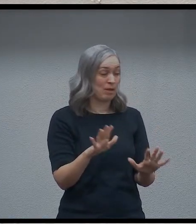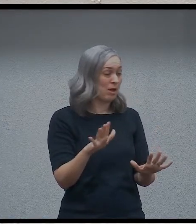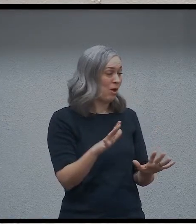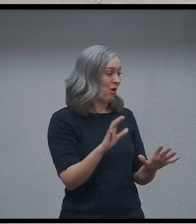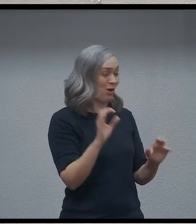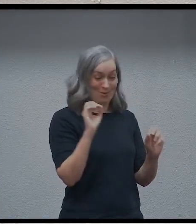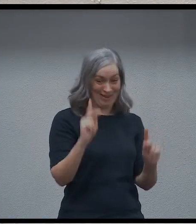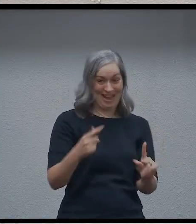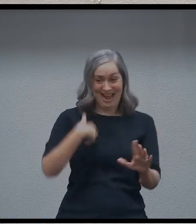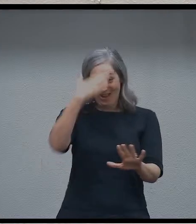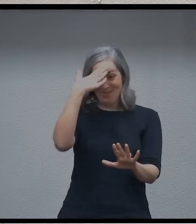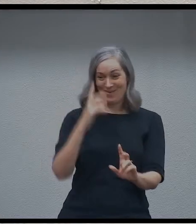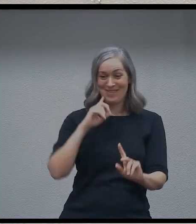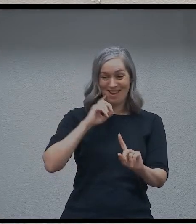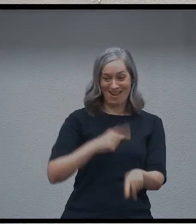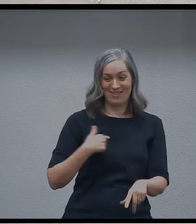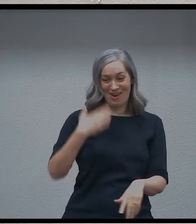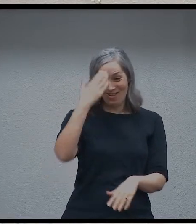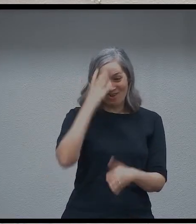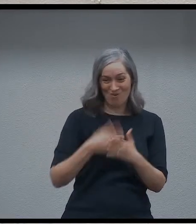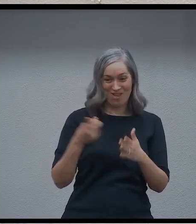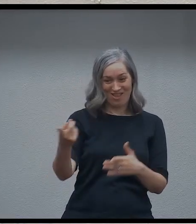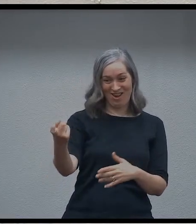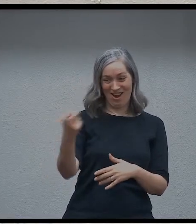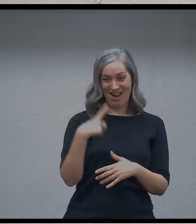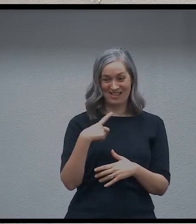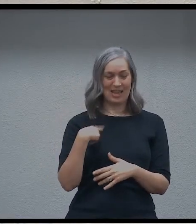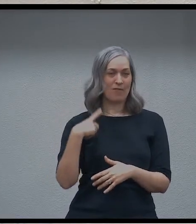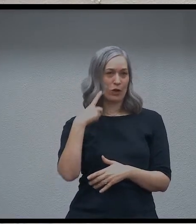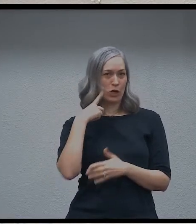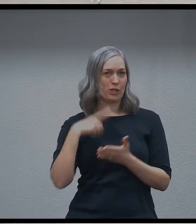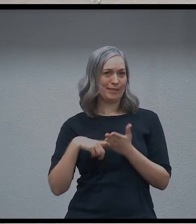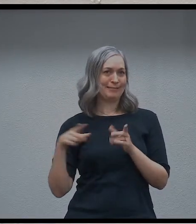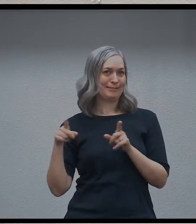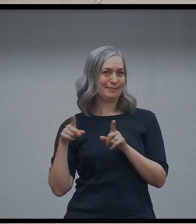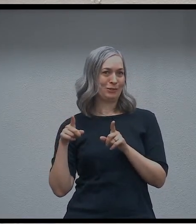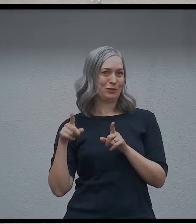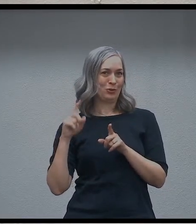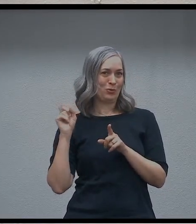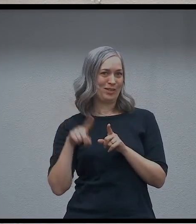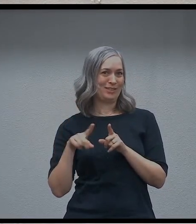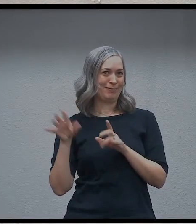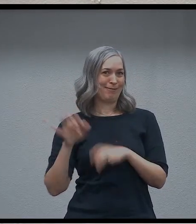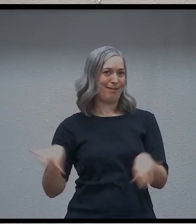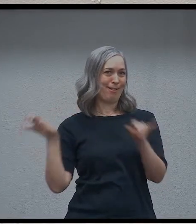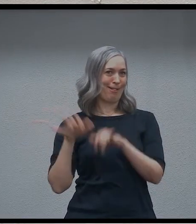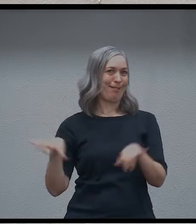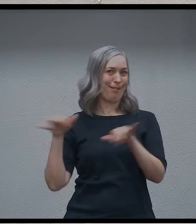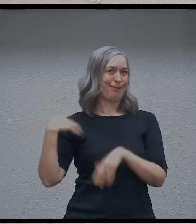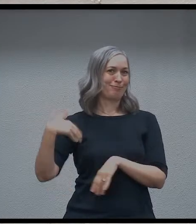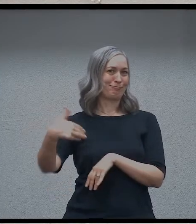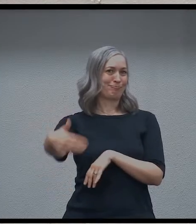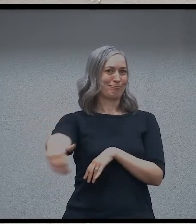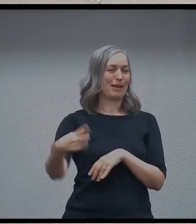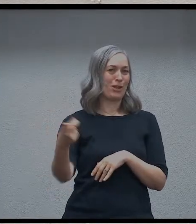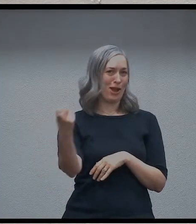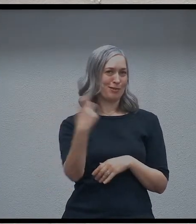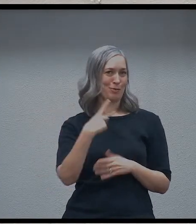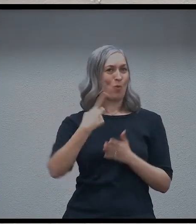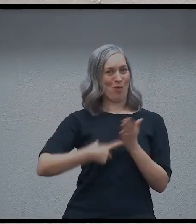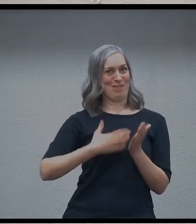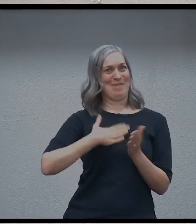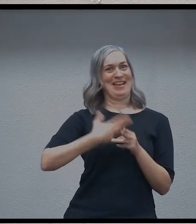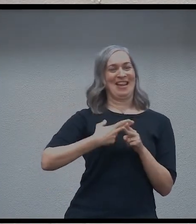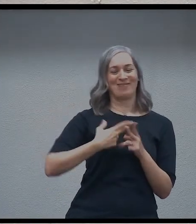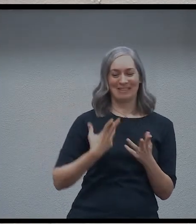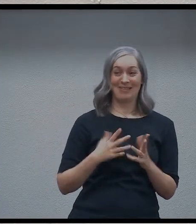heard it 1,000 times. So I know what they're asking. I know they're asking, what is my name? Right? And oh my goodness, everything